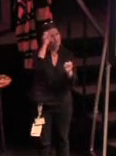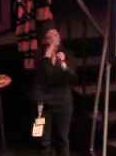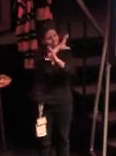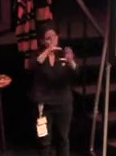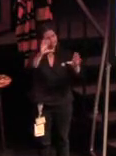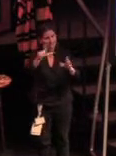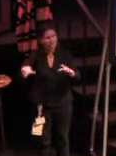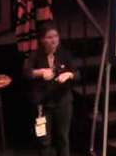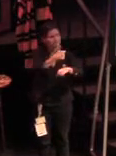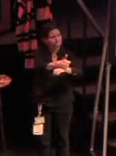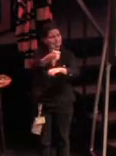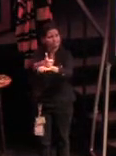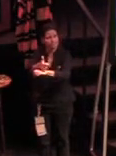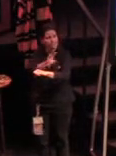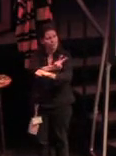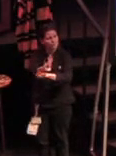not the problem.